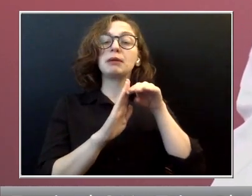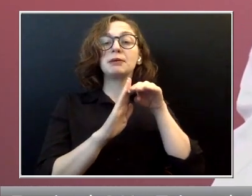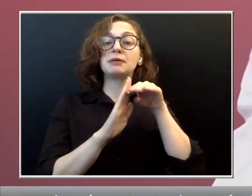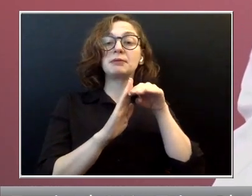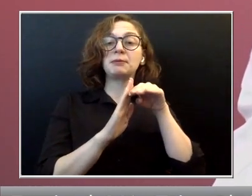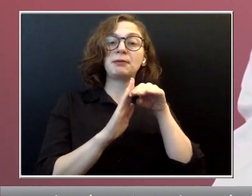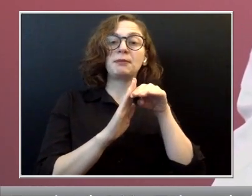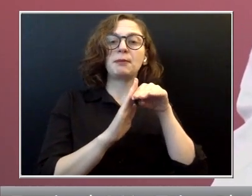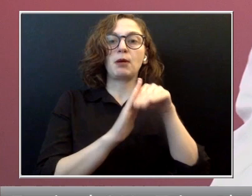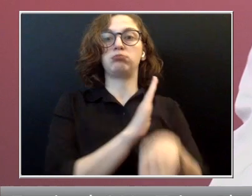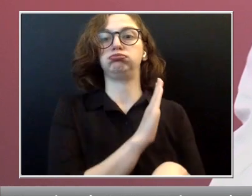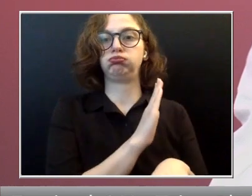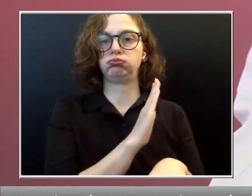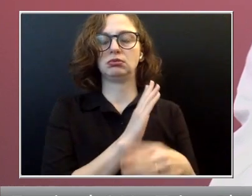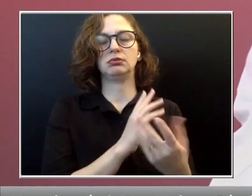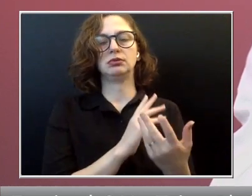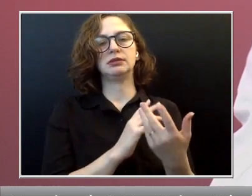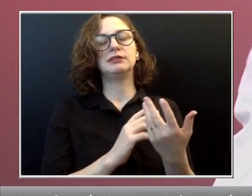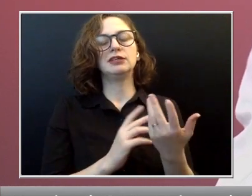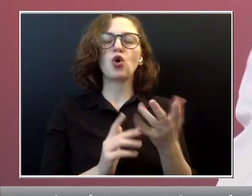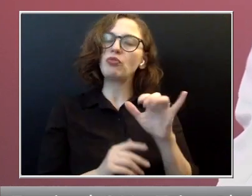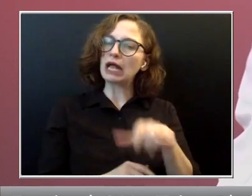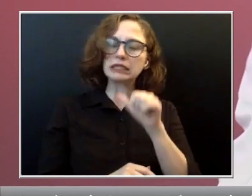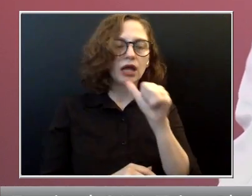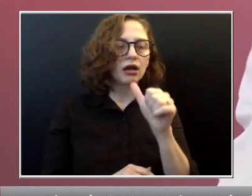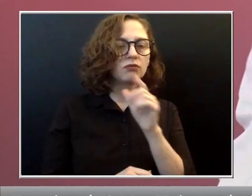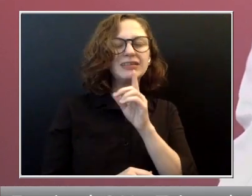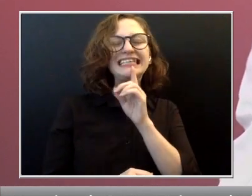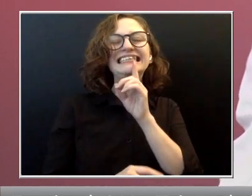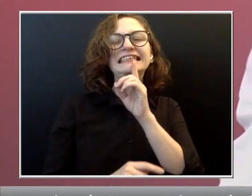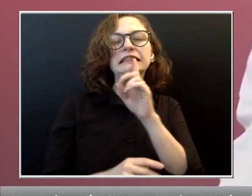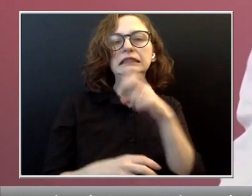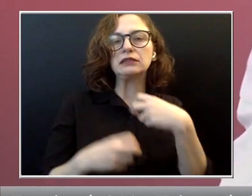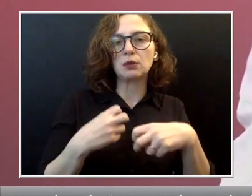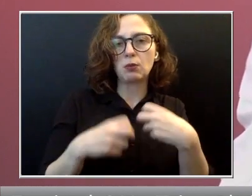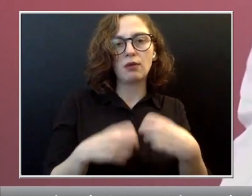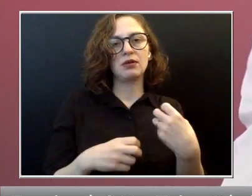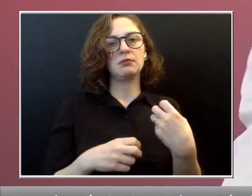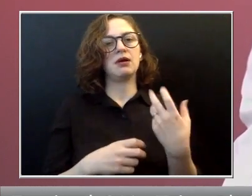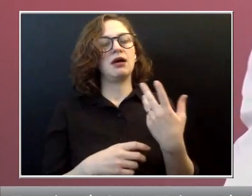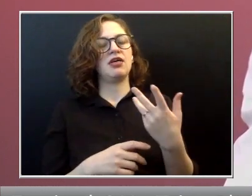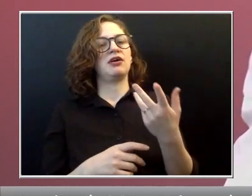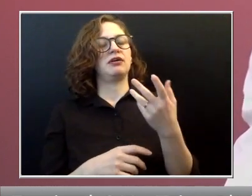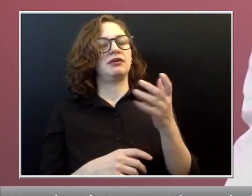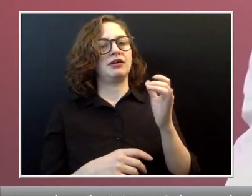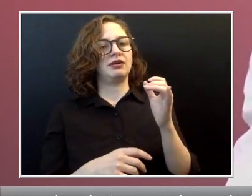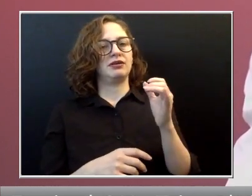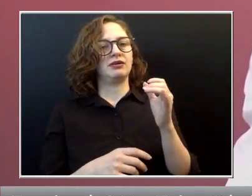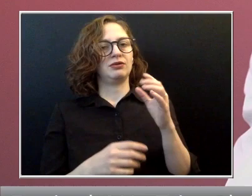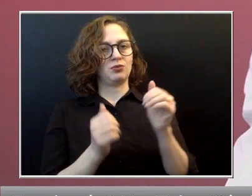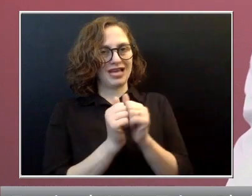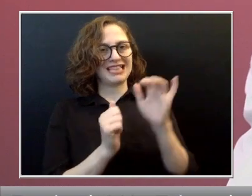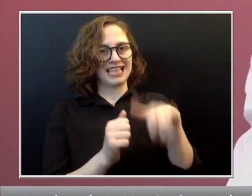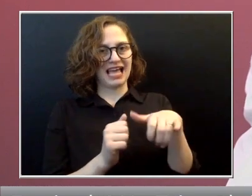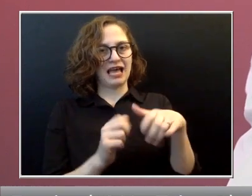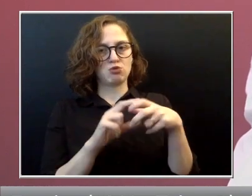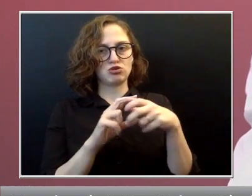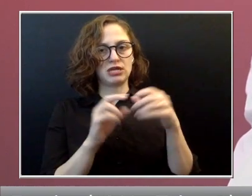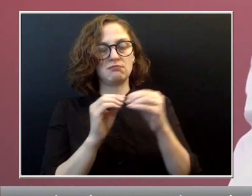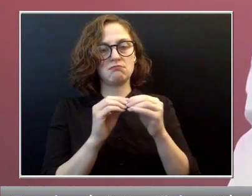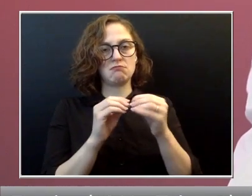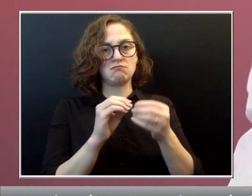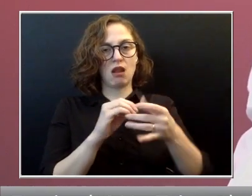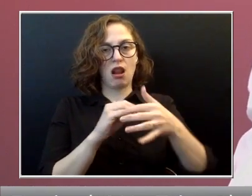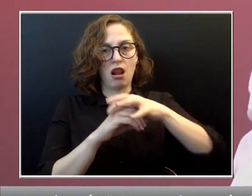also, the amyloid builds at the cost of the cavity size, and heart is a pump, and we need a